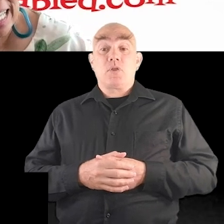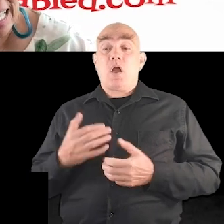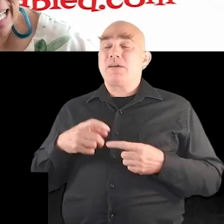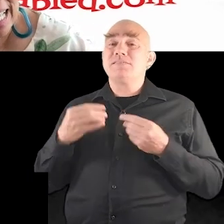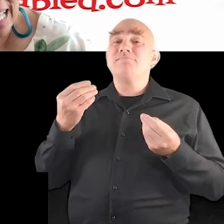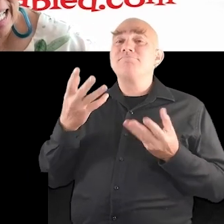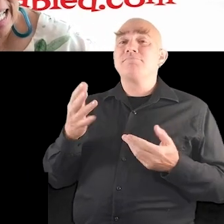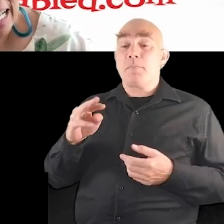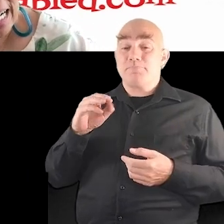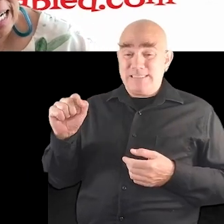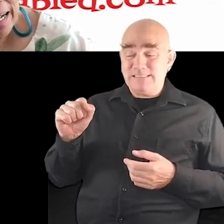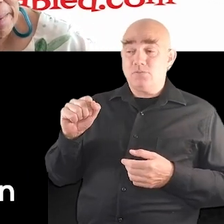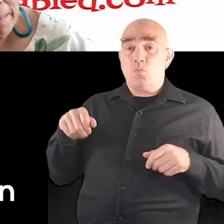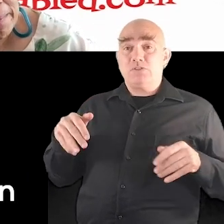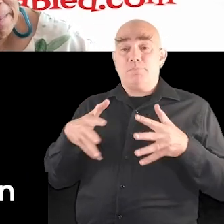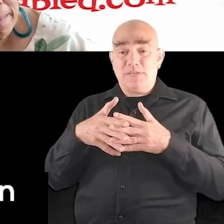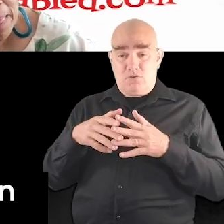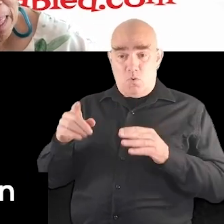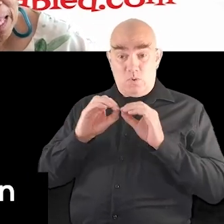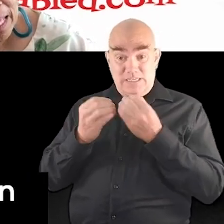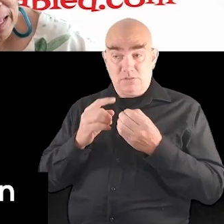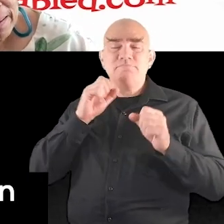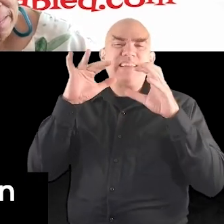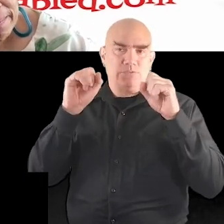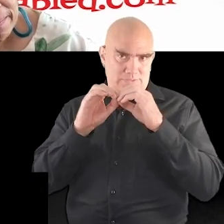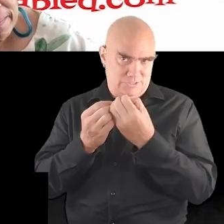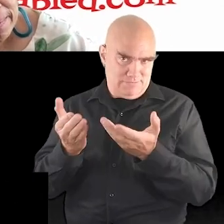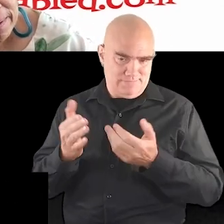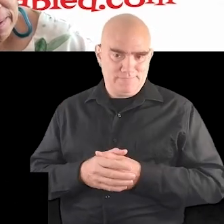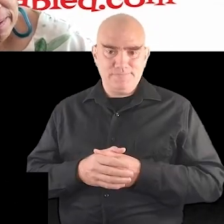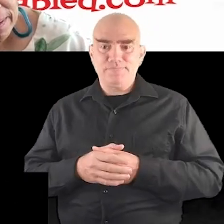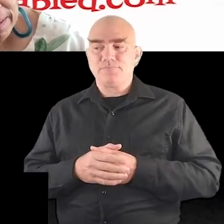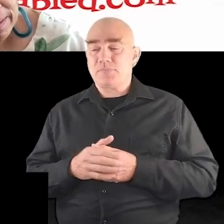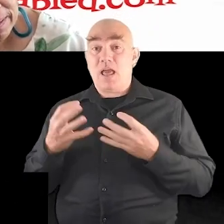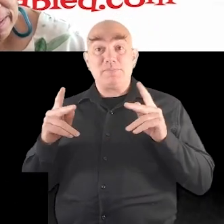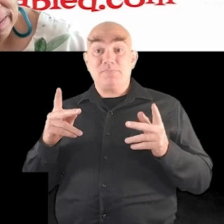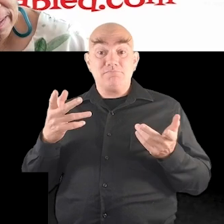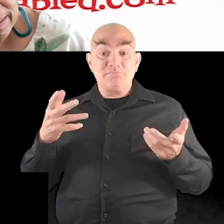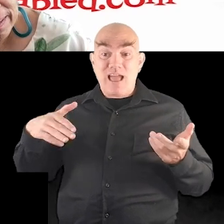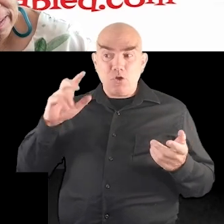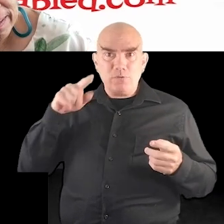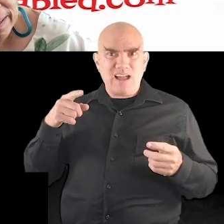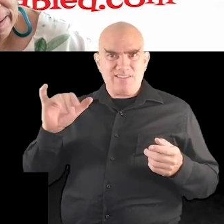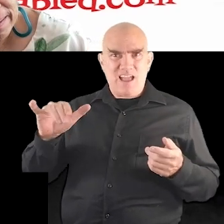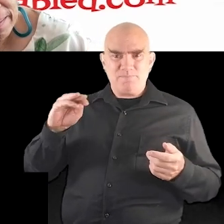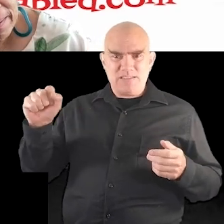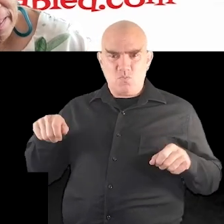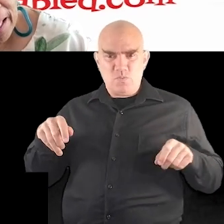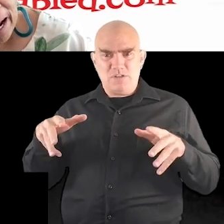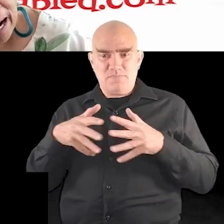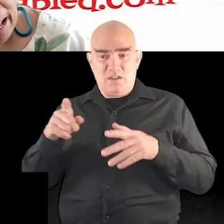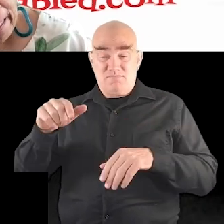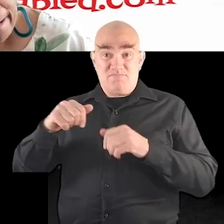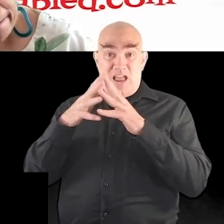us? I just want to say the Miss Wheelchair America organization is an amazing organization. A lot of people haven't heard about Miss